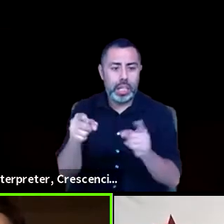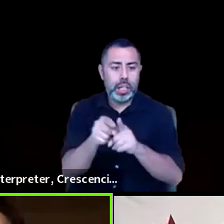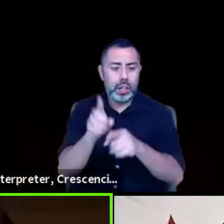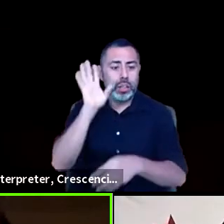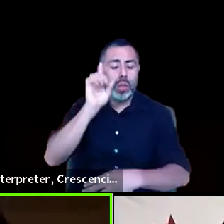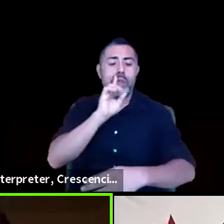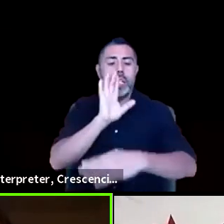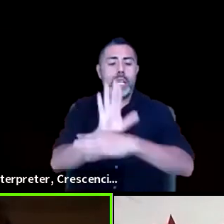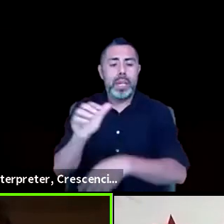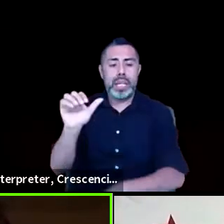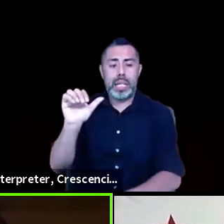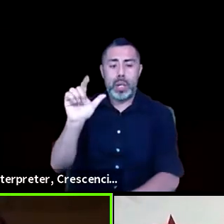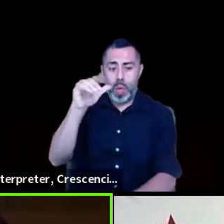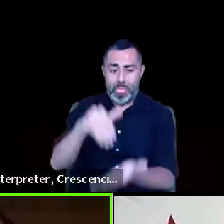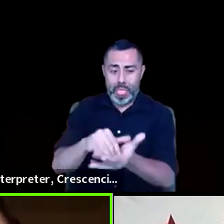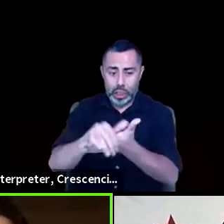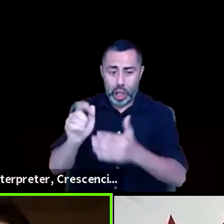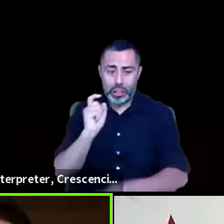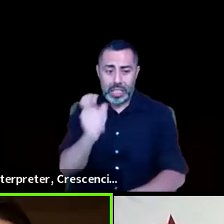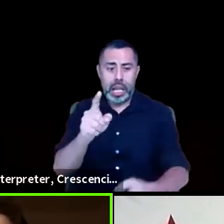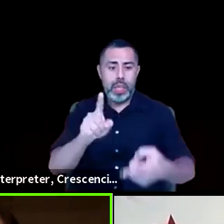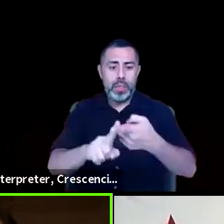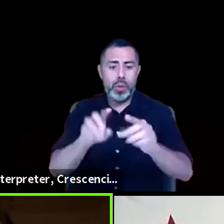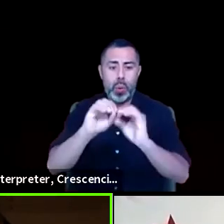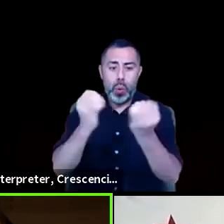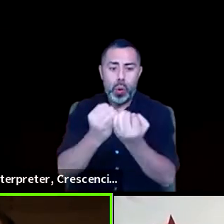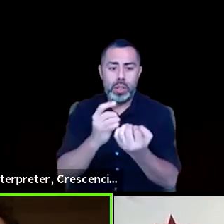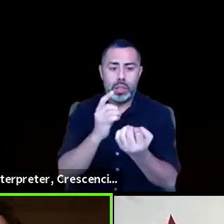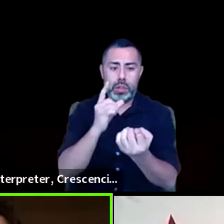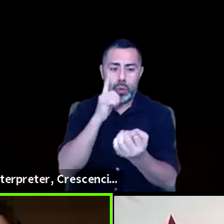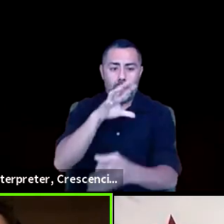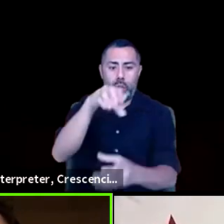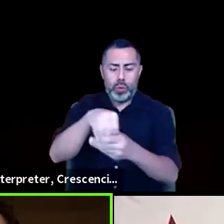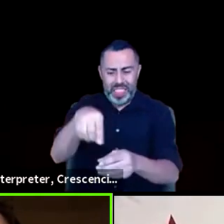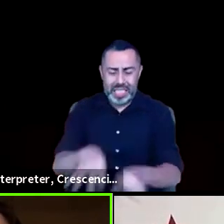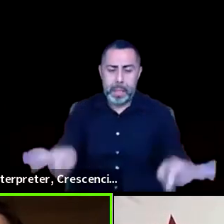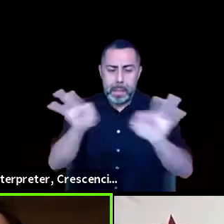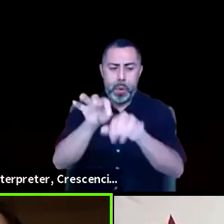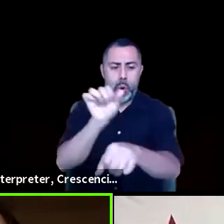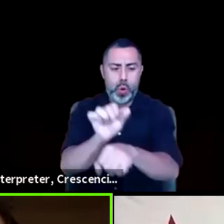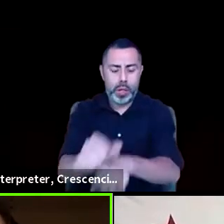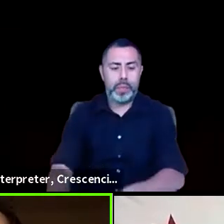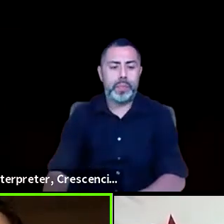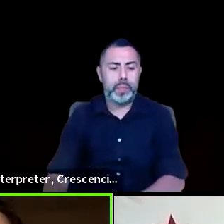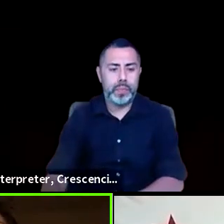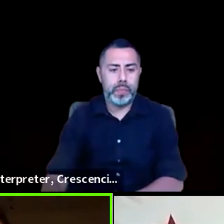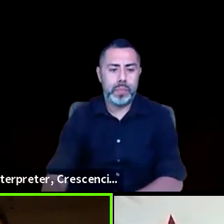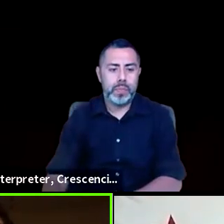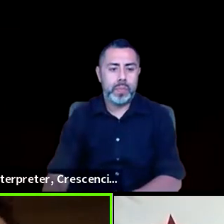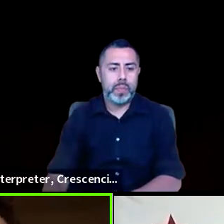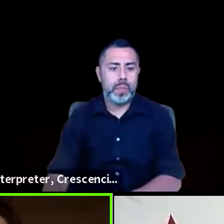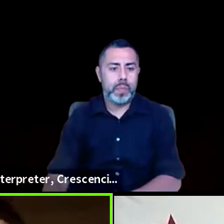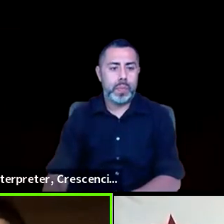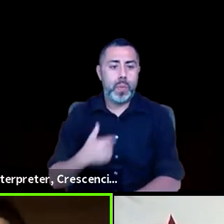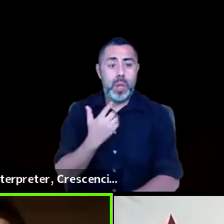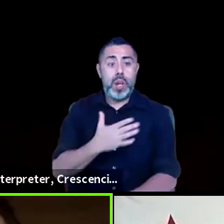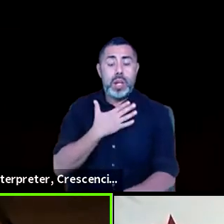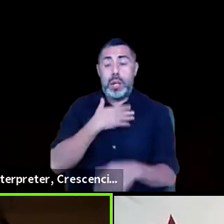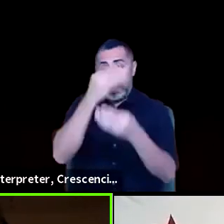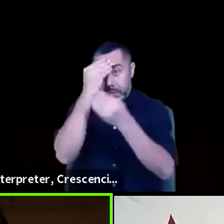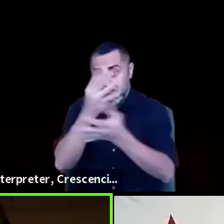work. So this week, we're excited to say we're contributing to the Arts Administrators of Color's Emergency